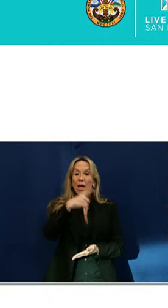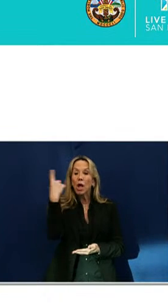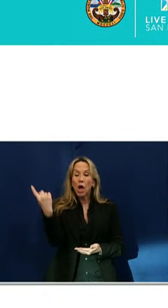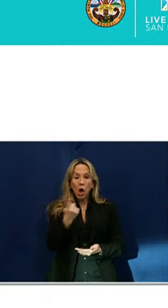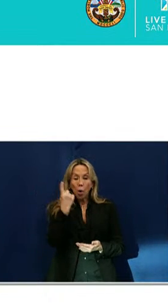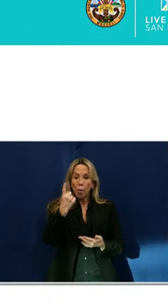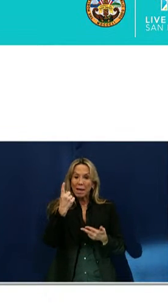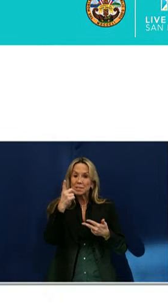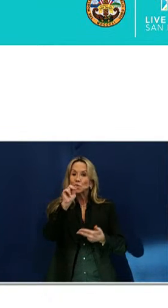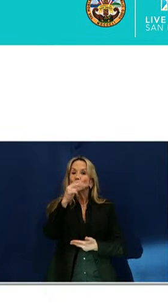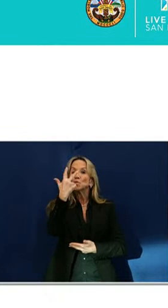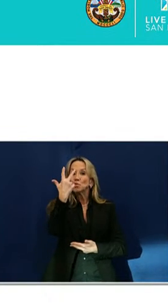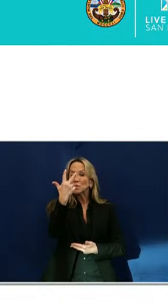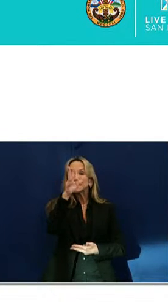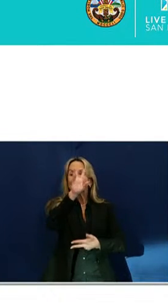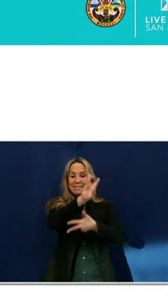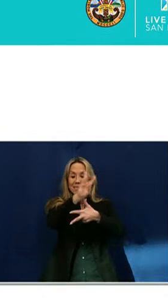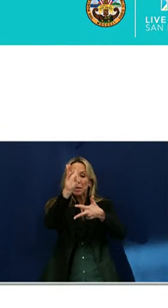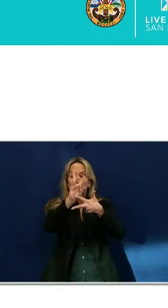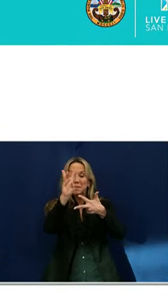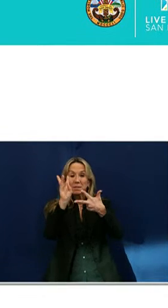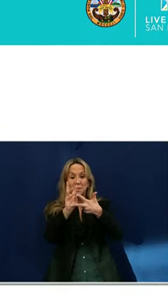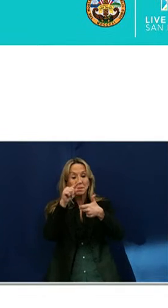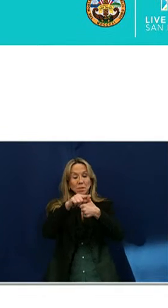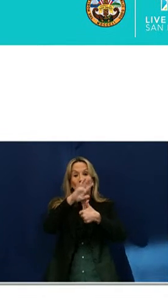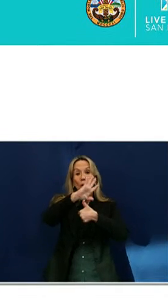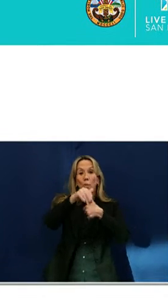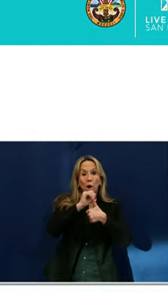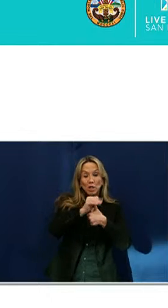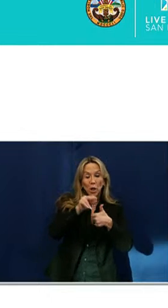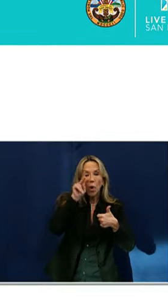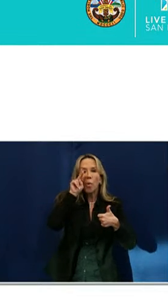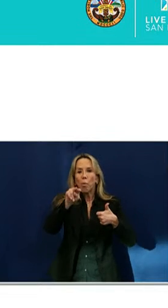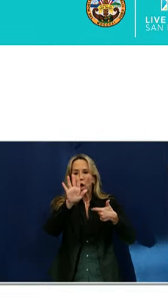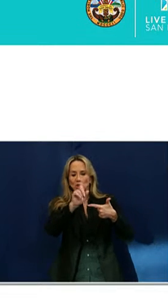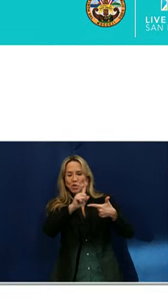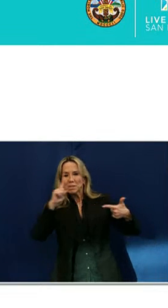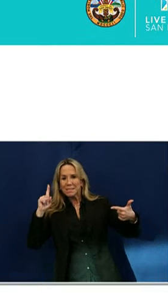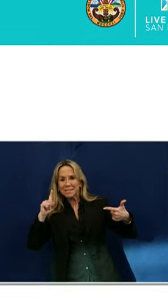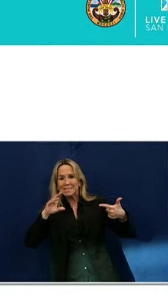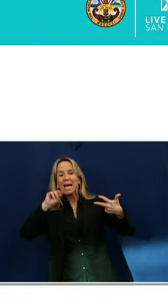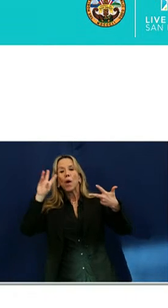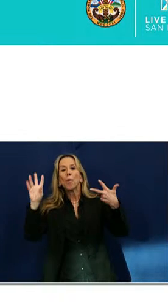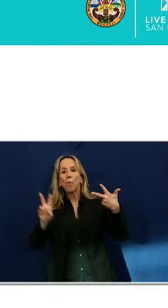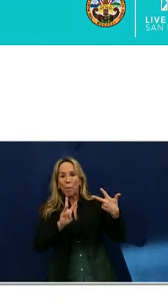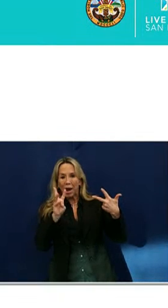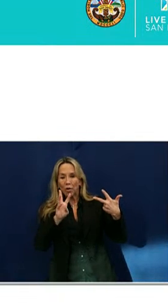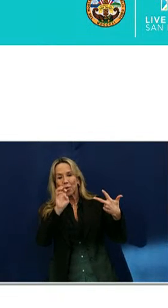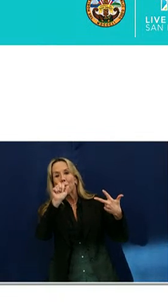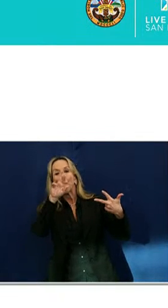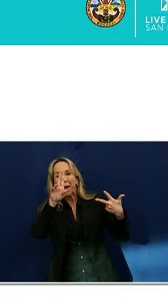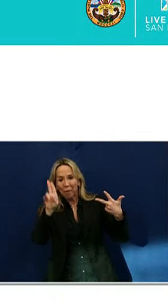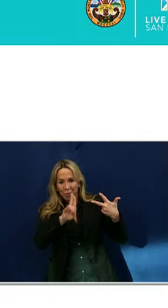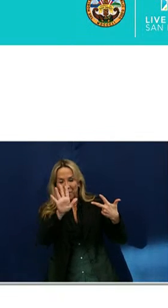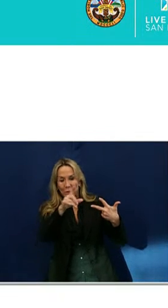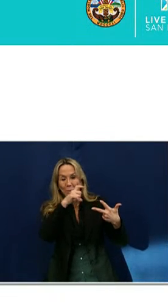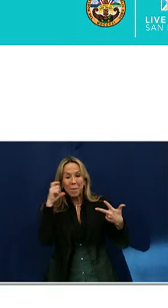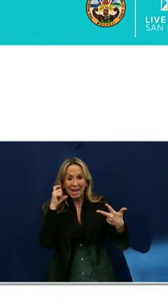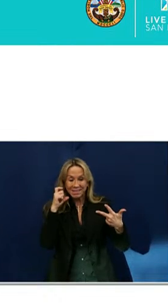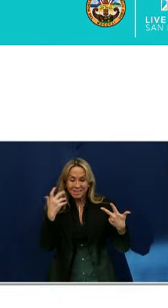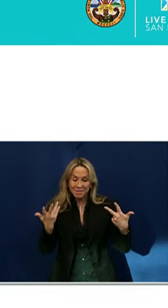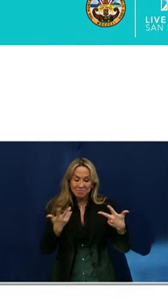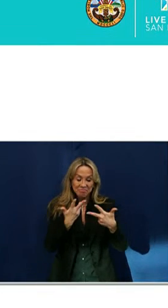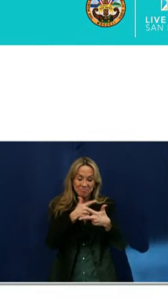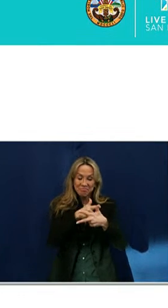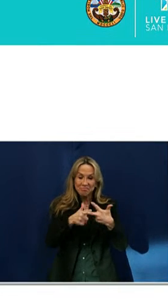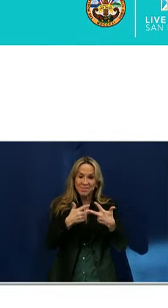3 W's. Wash your hands, watch your distance, and wear your mask. And if individuals are sick, they should